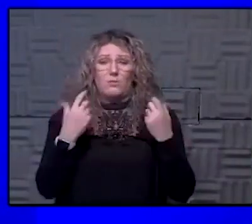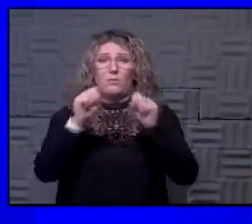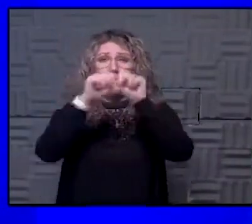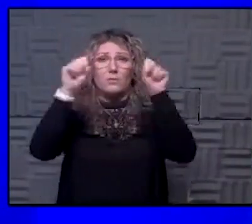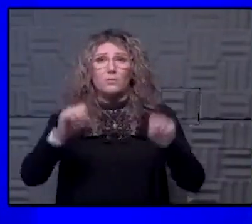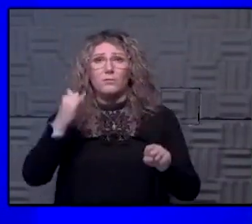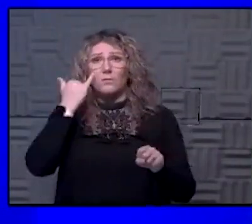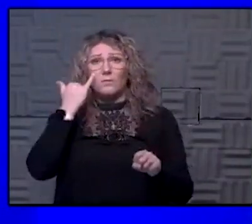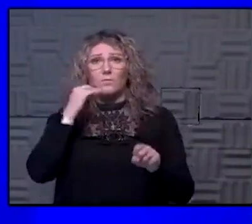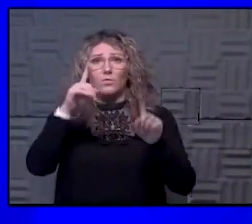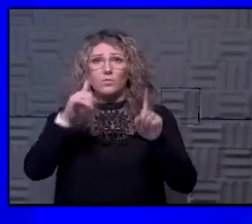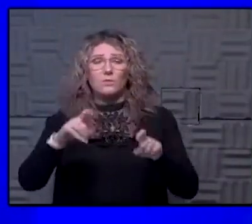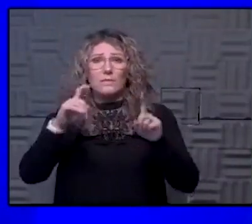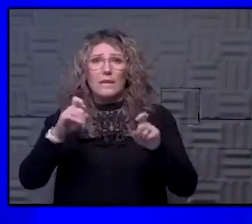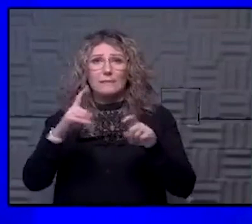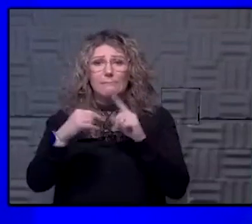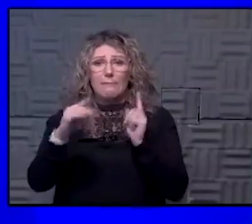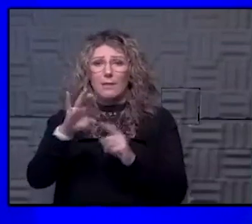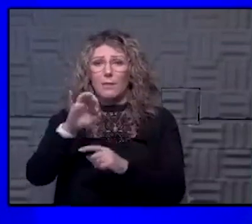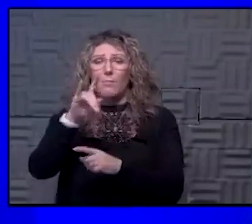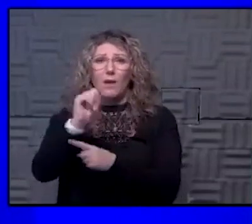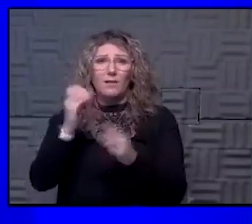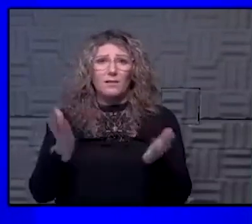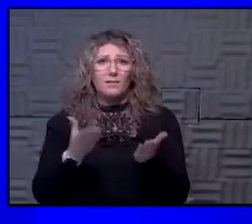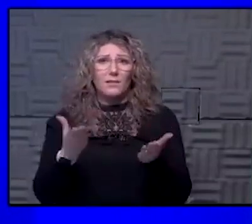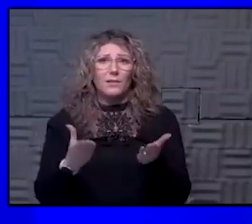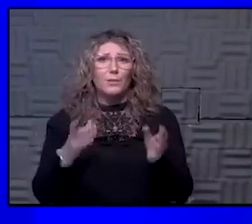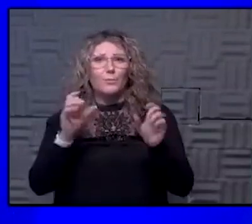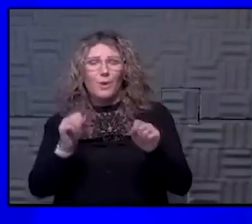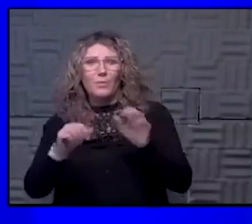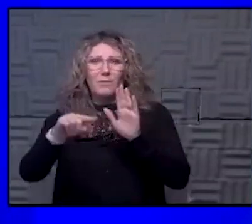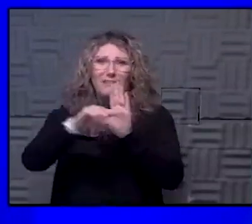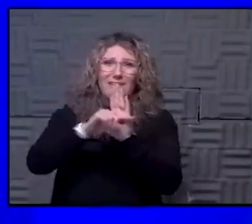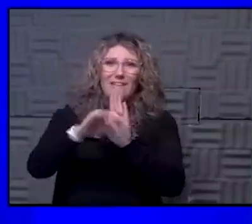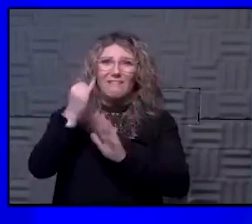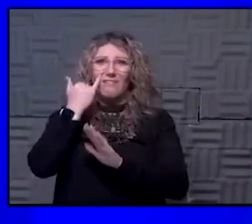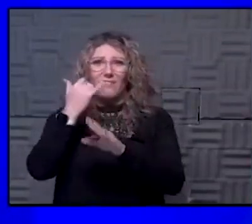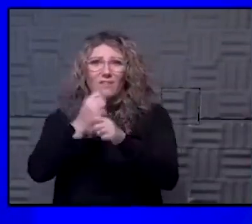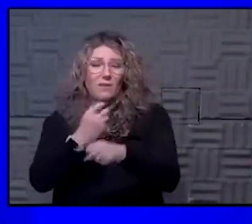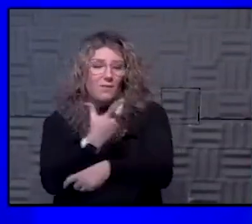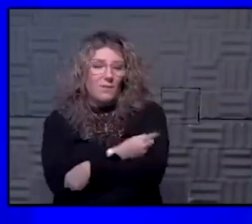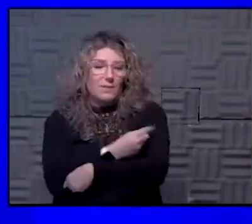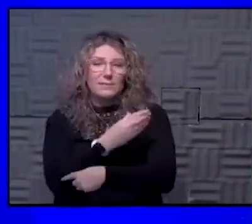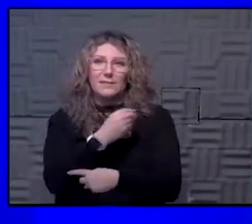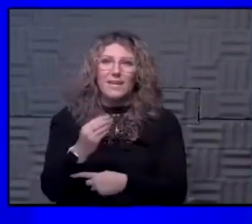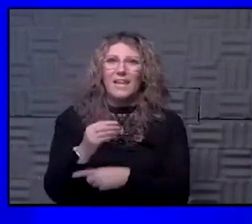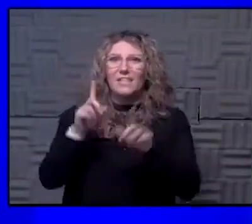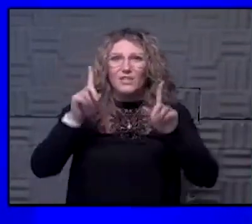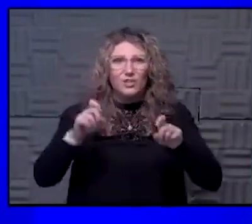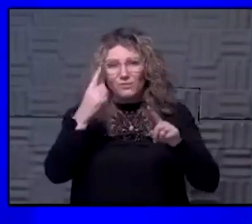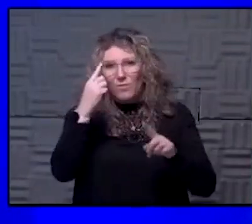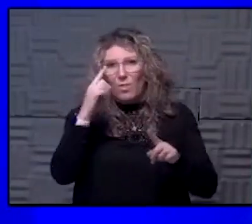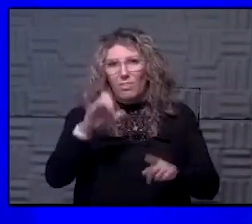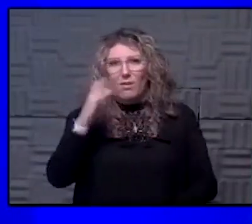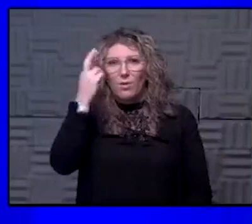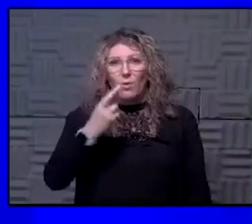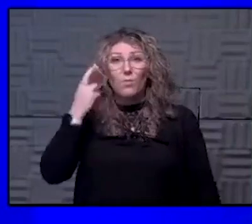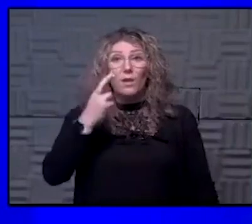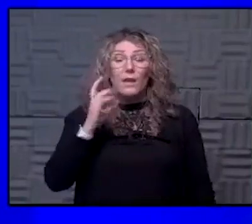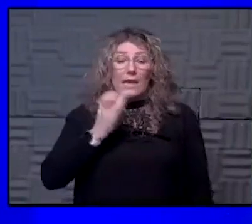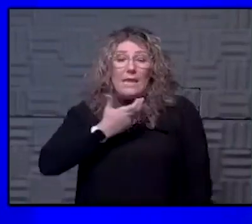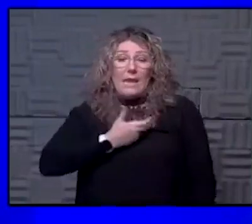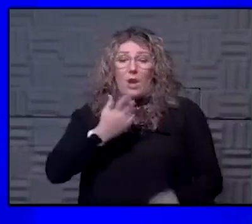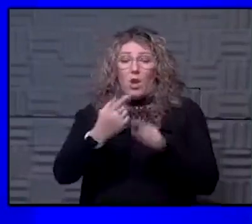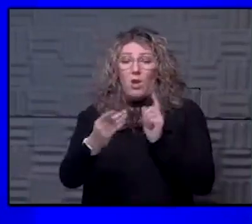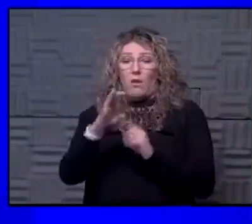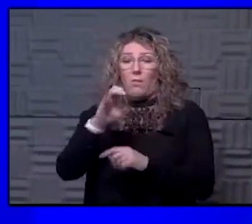if you test for antibodies here, you're probably going to be negative if you got the vaccine and are just testing for that, because our